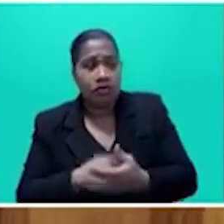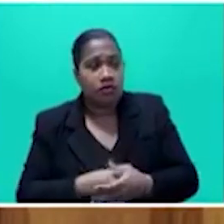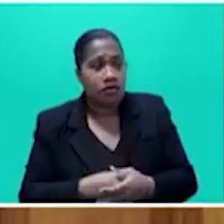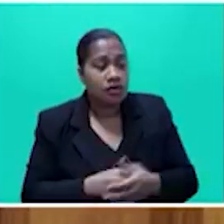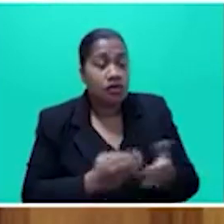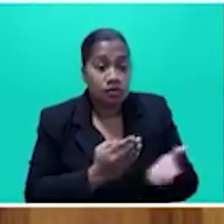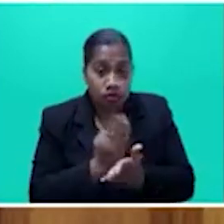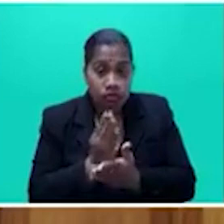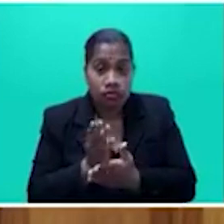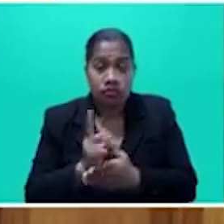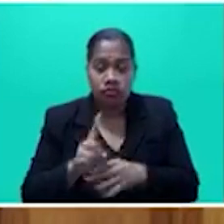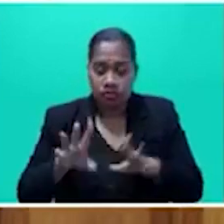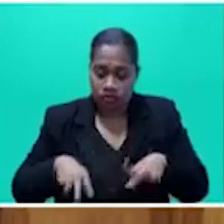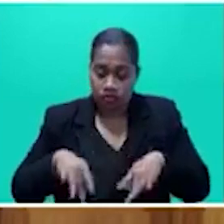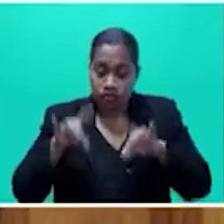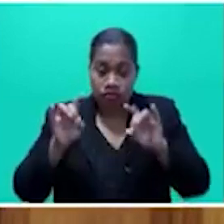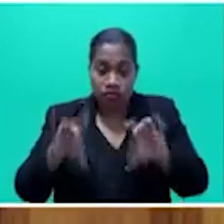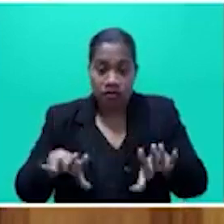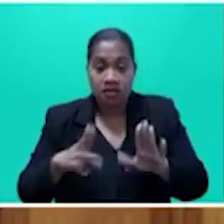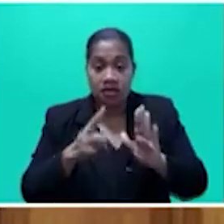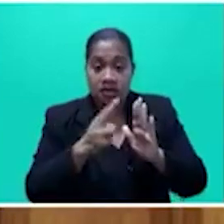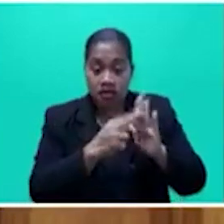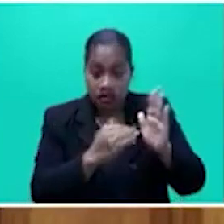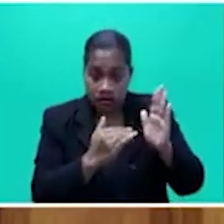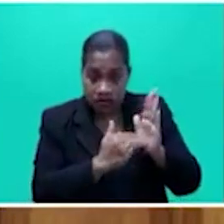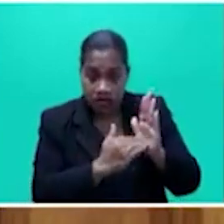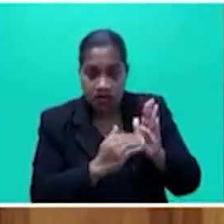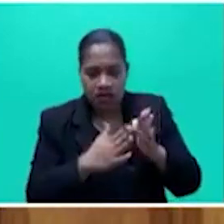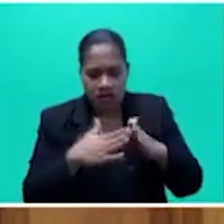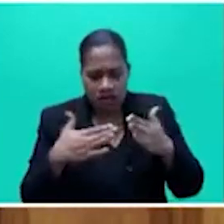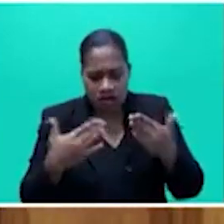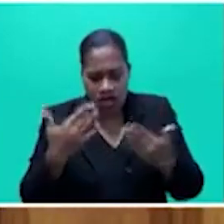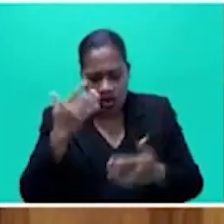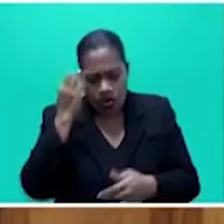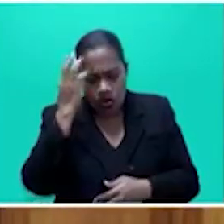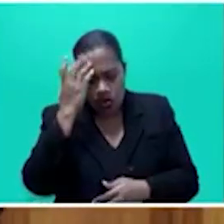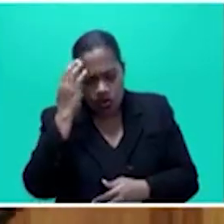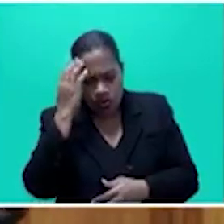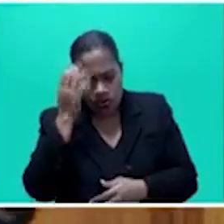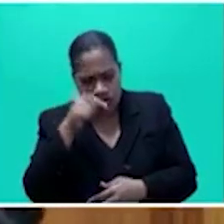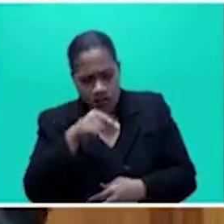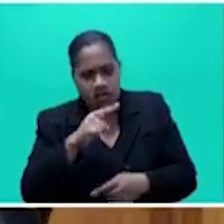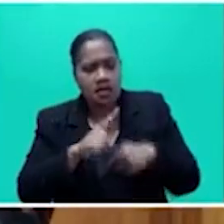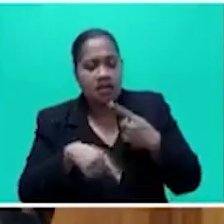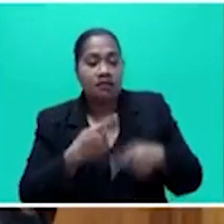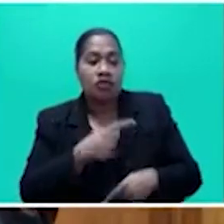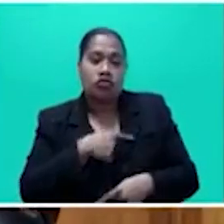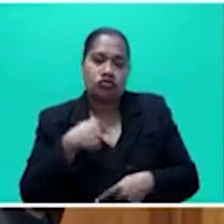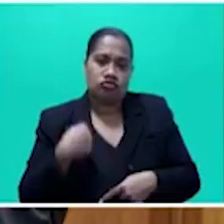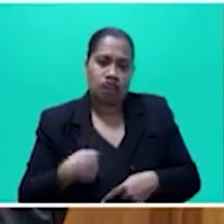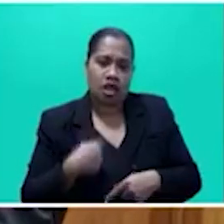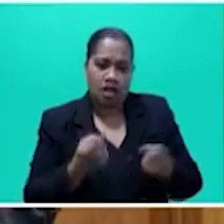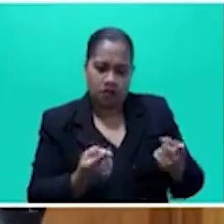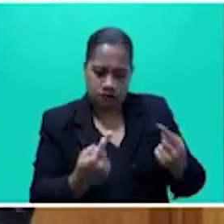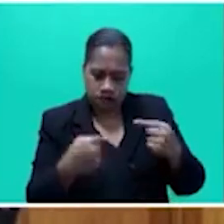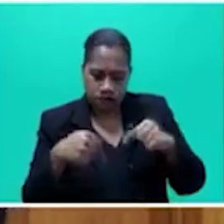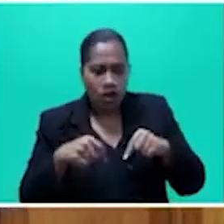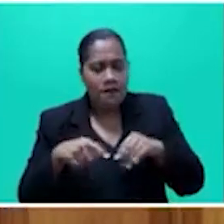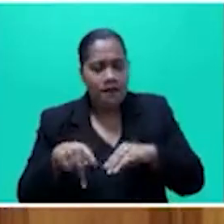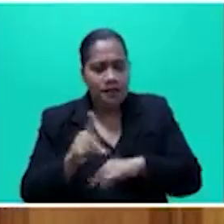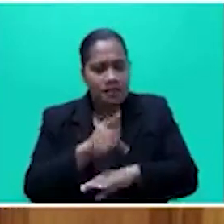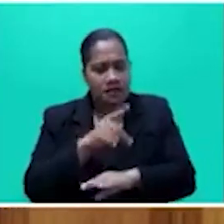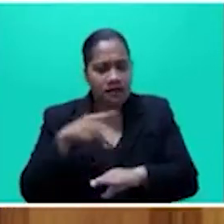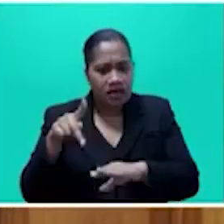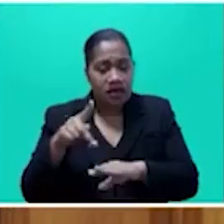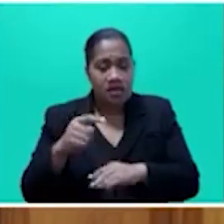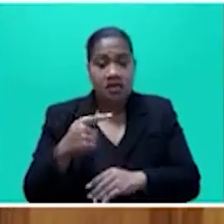Zealand, are now concerned about China coming into the Pacific, and that is why they